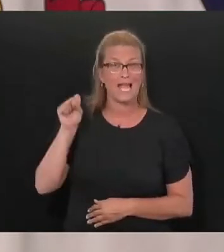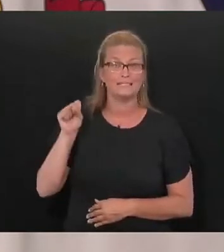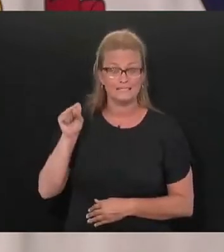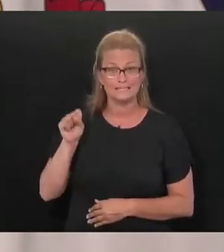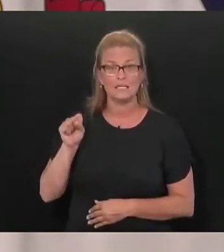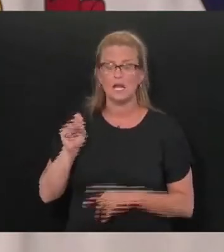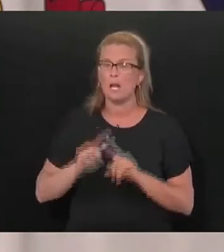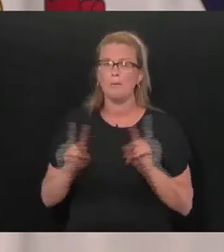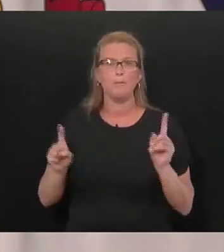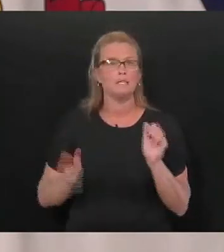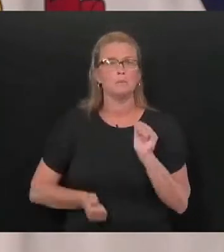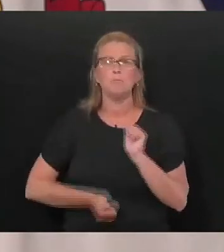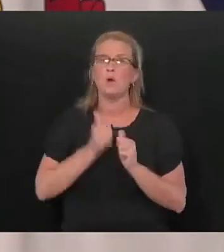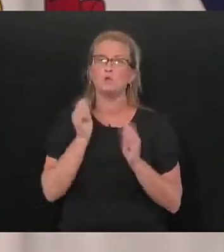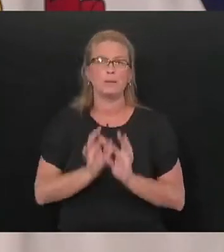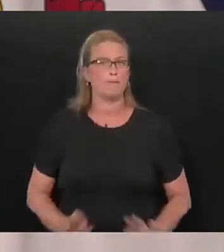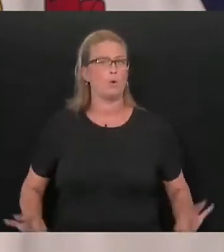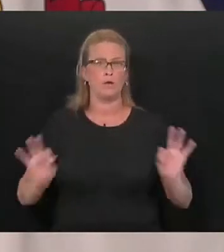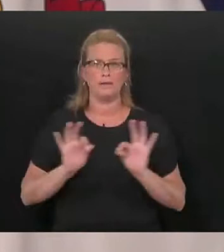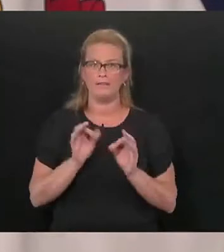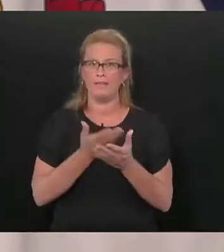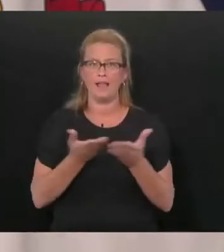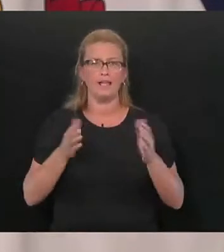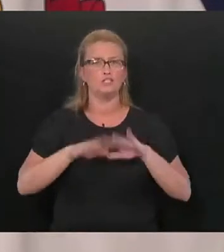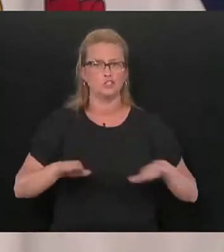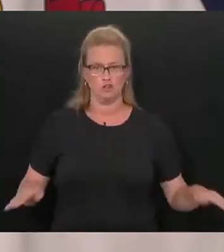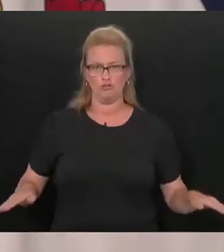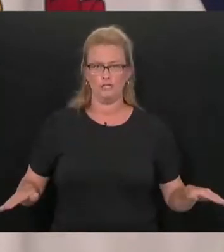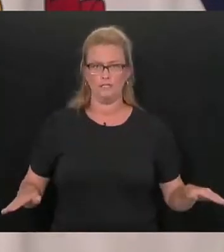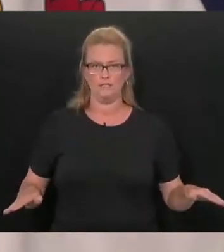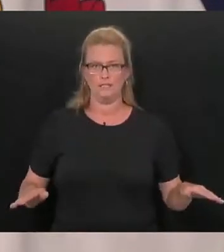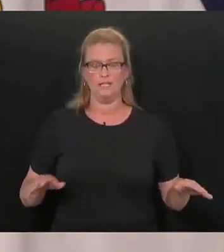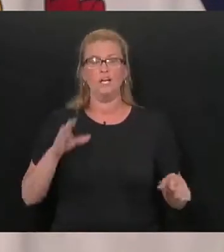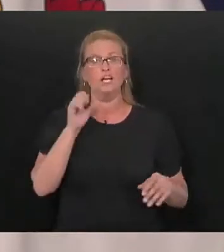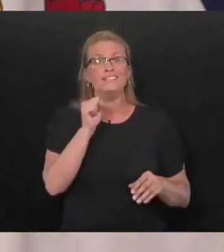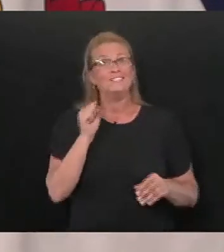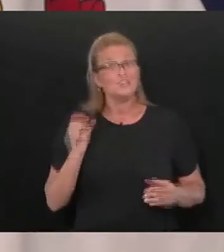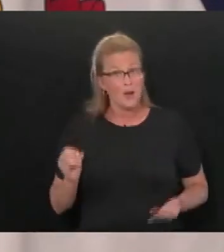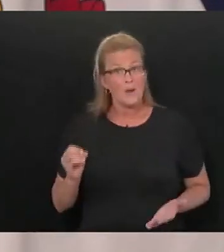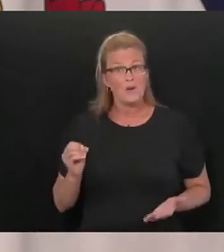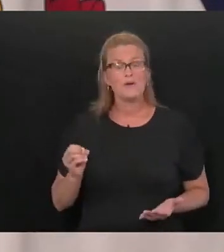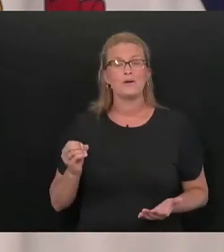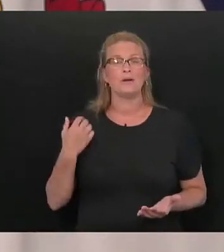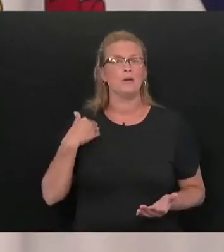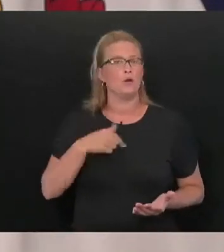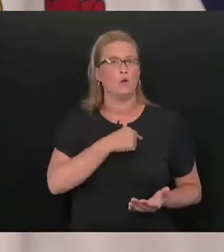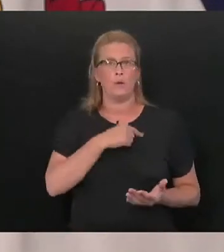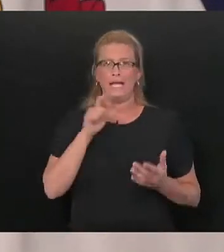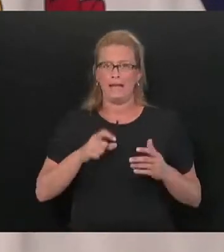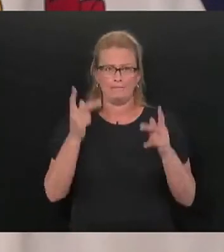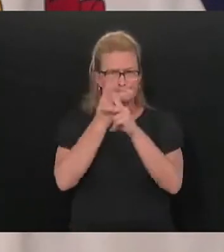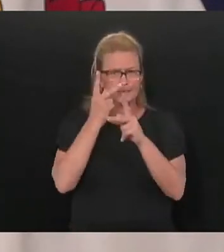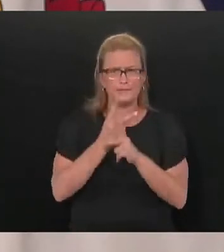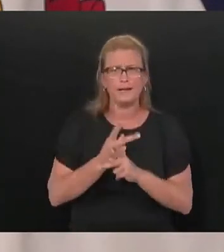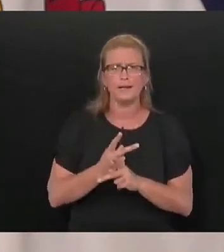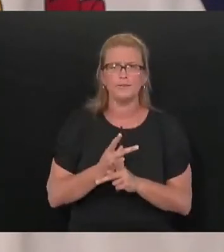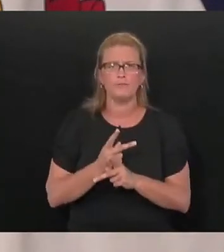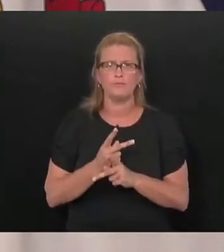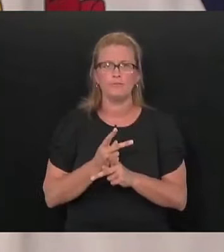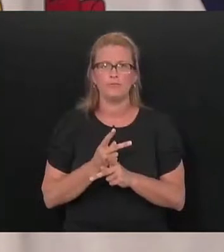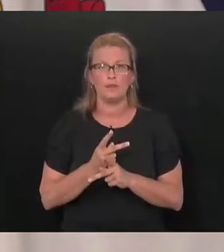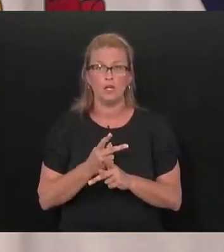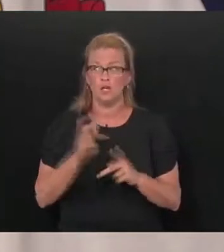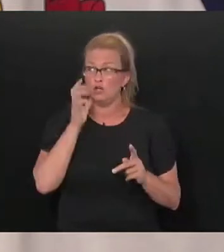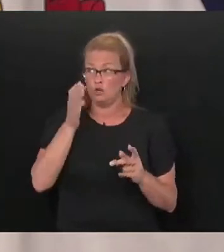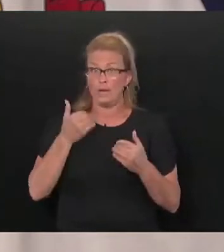more important, in my opinion, than our kids. And so at the end of the day, we've just got to deal with it. Is there a